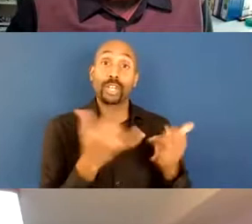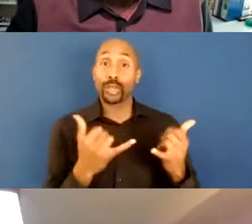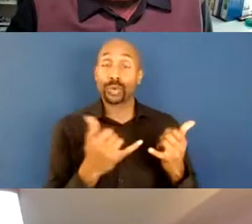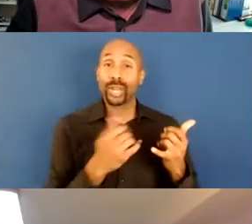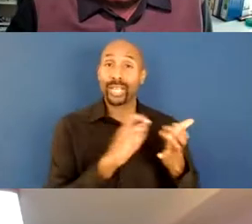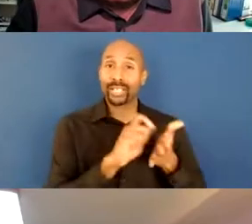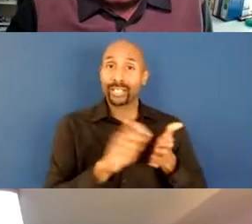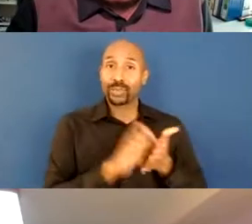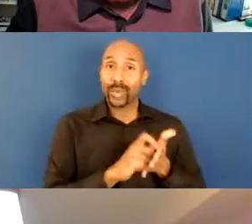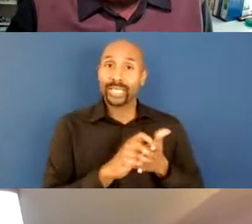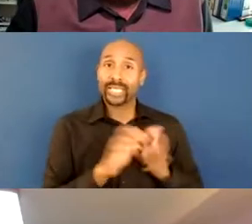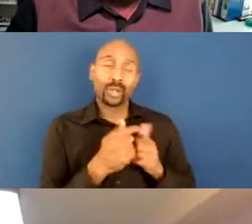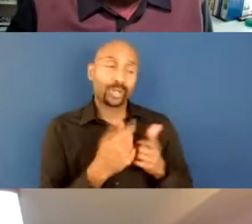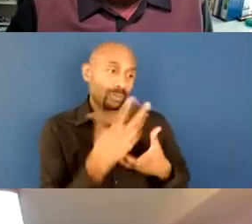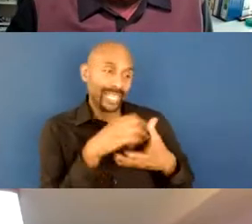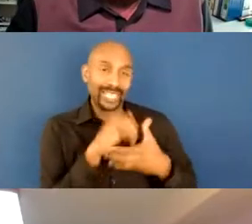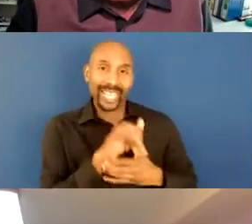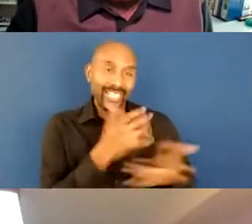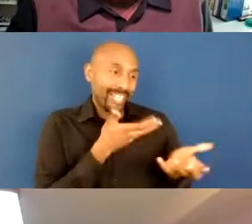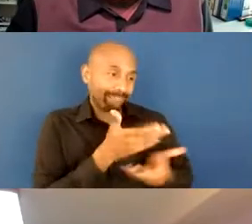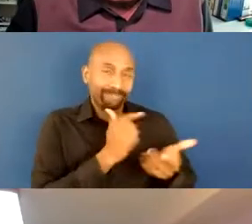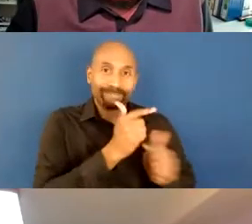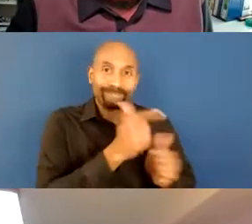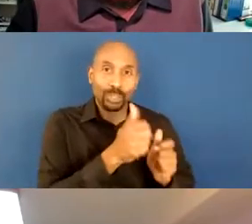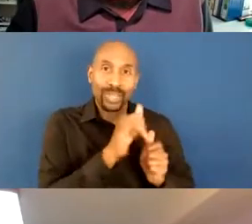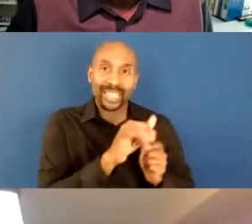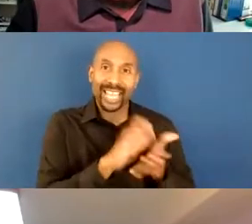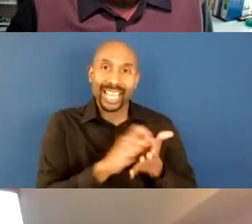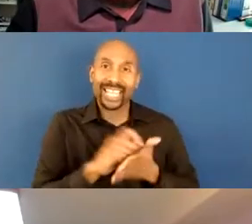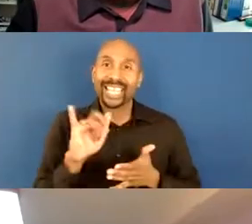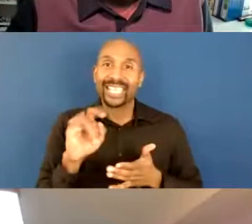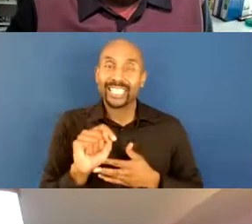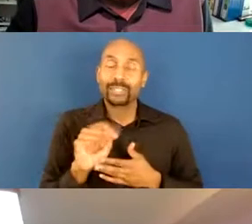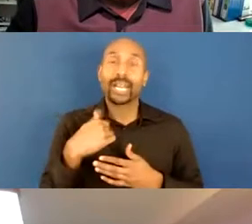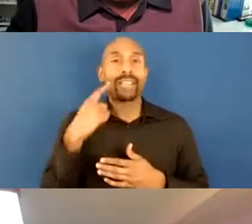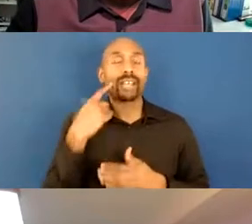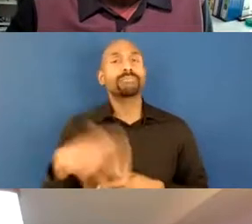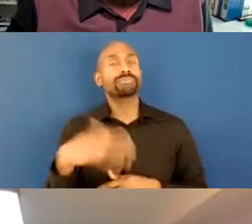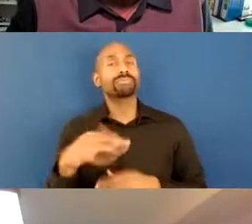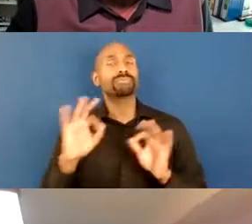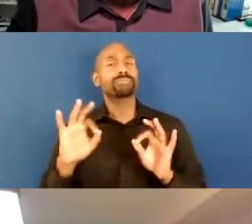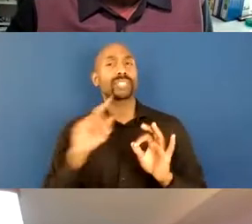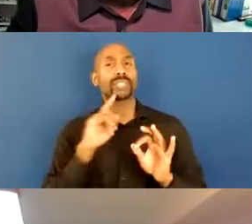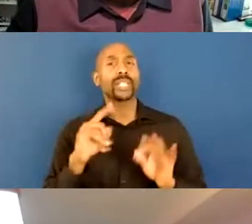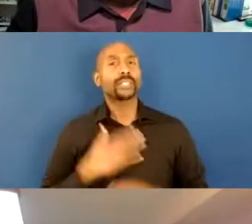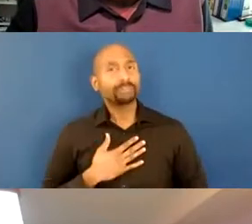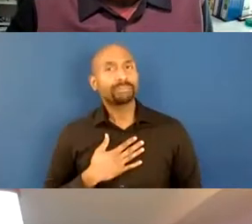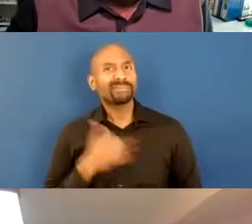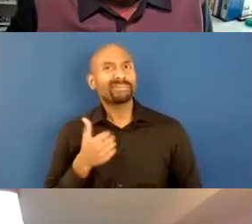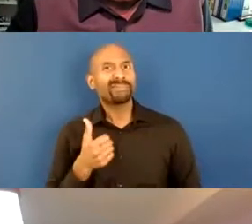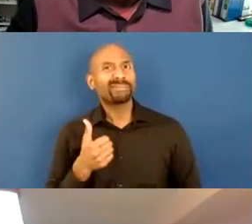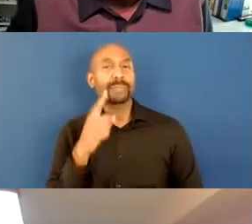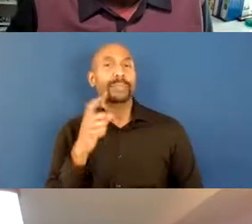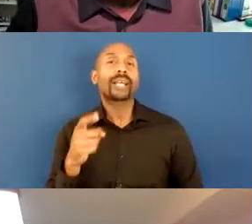really refreshing because you did not go through the predictable path of reviewing